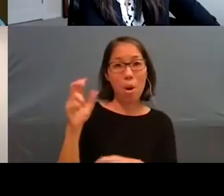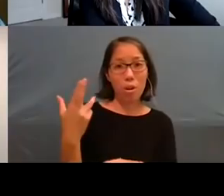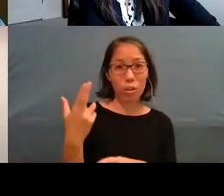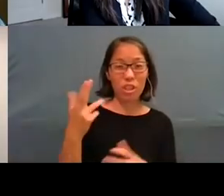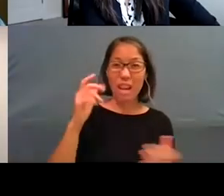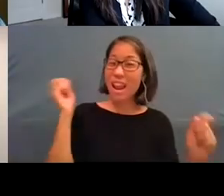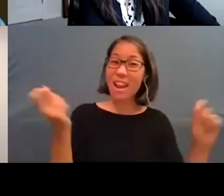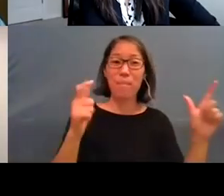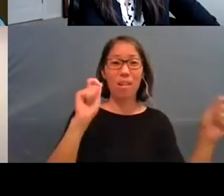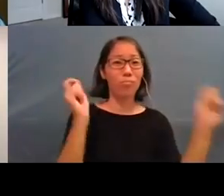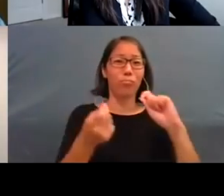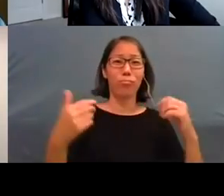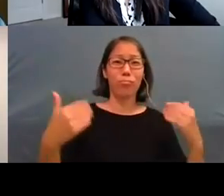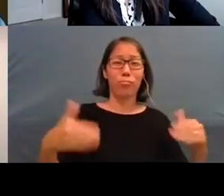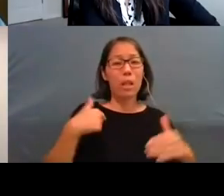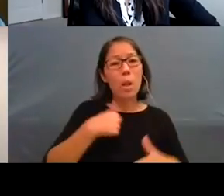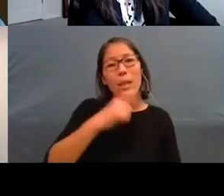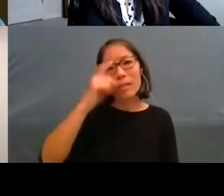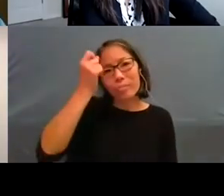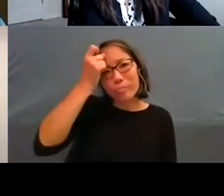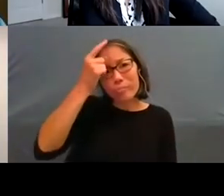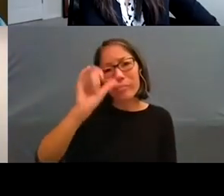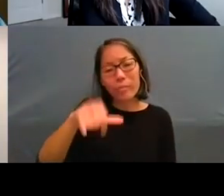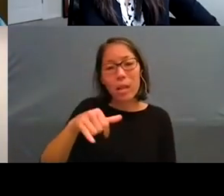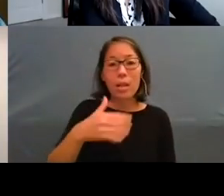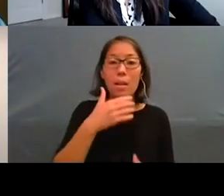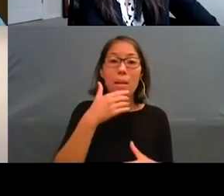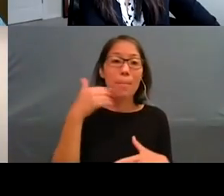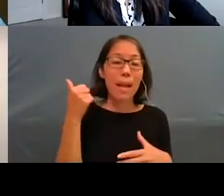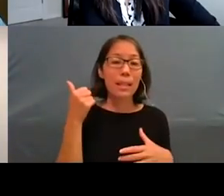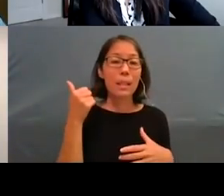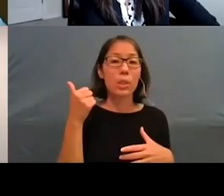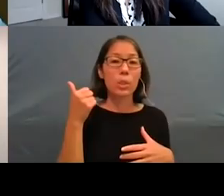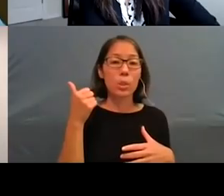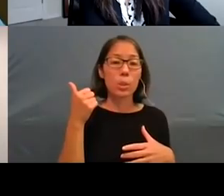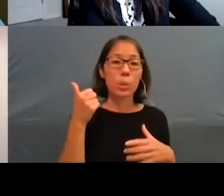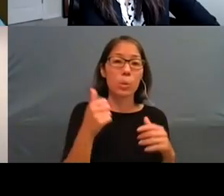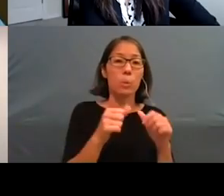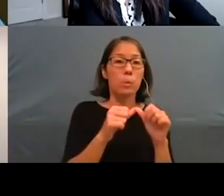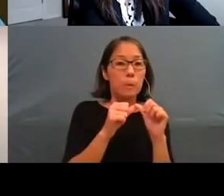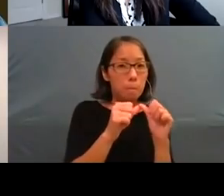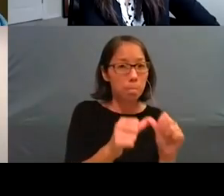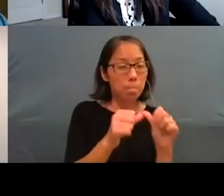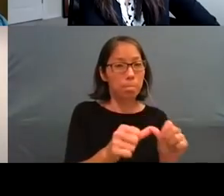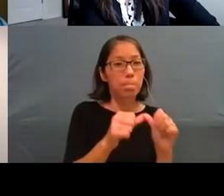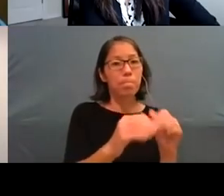that. It's best practice to leave that instructional environment constant if that's possible.